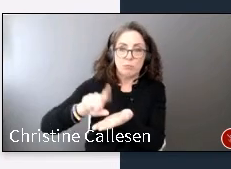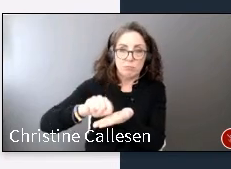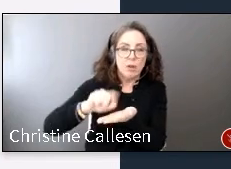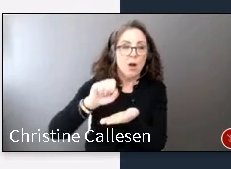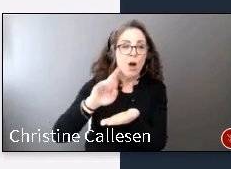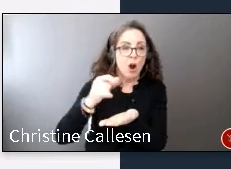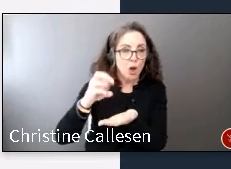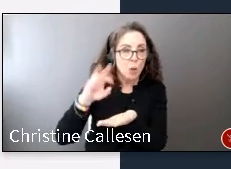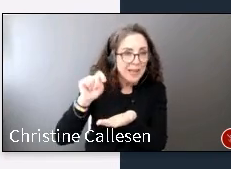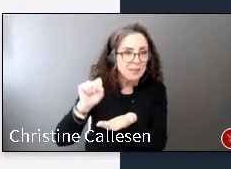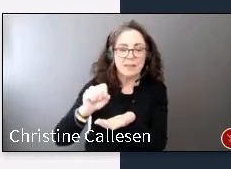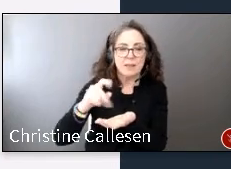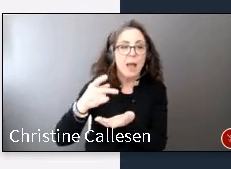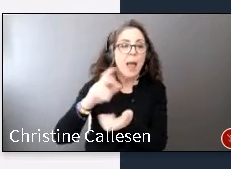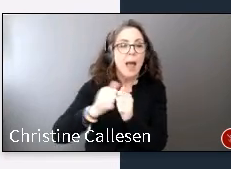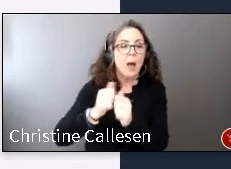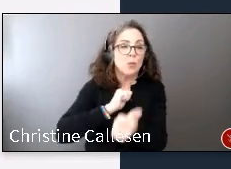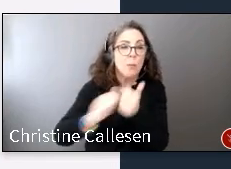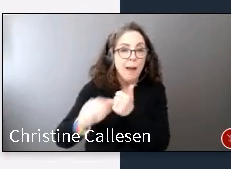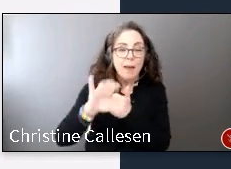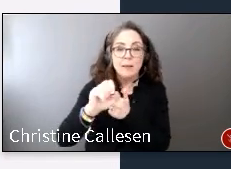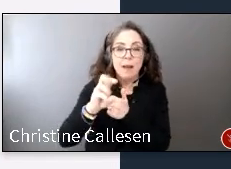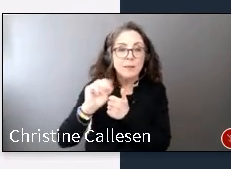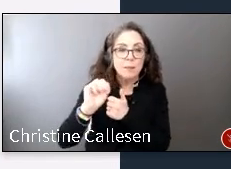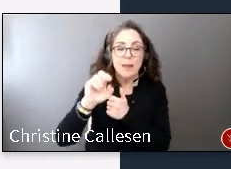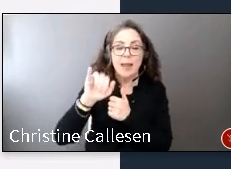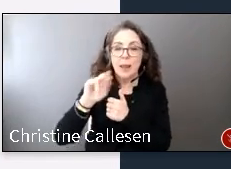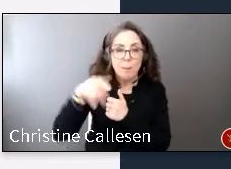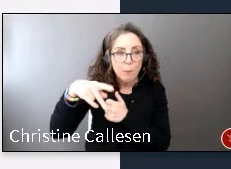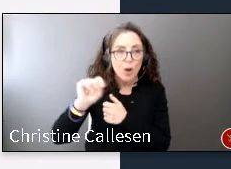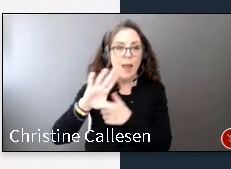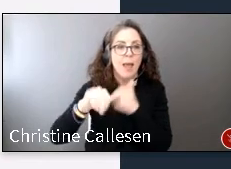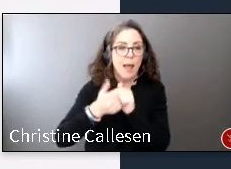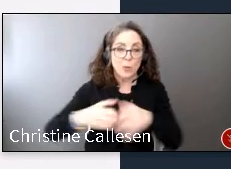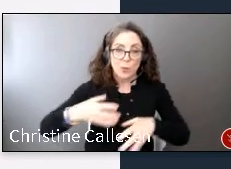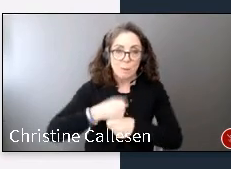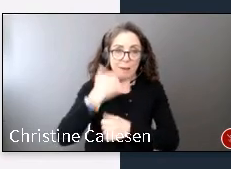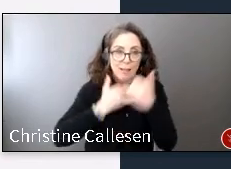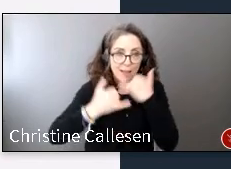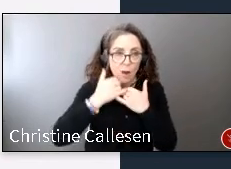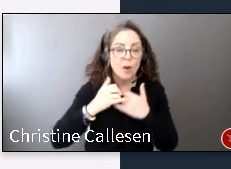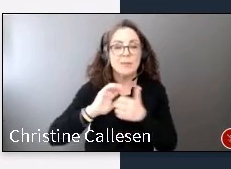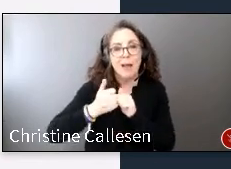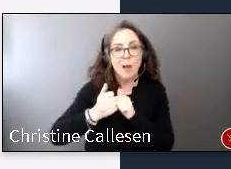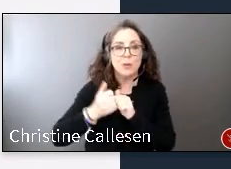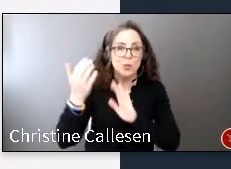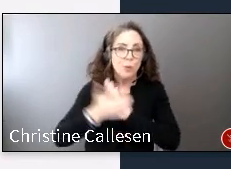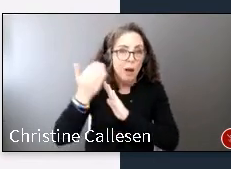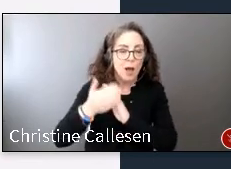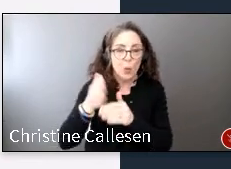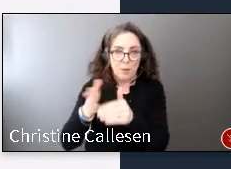to pass custom input, how to see compile errors, how to autocomplete. Of course, you'll